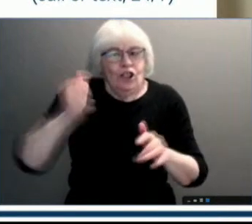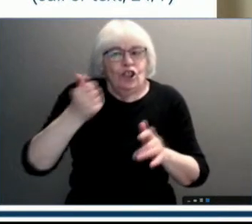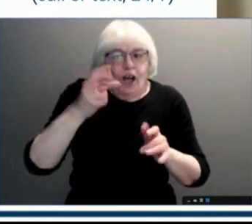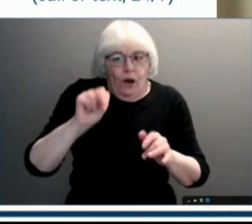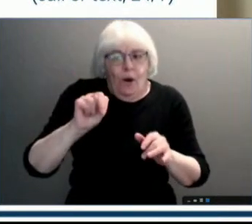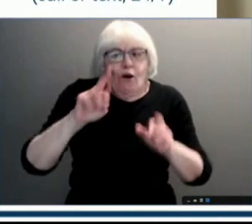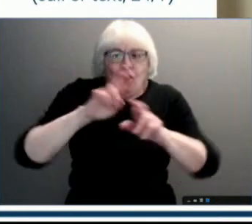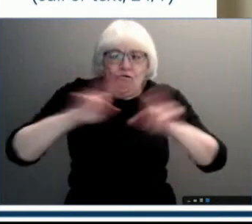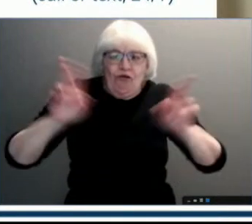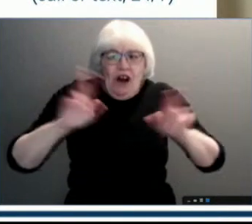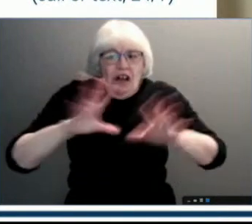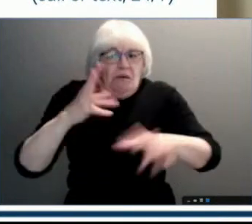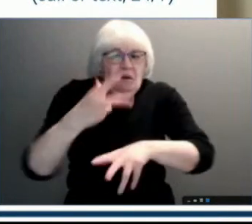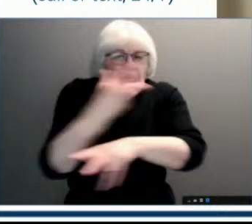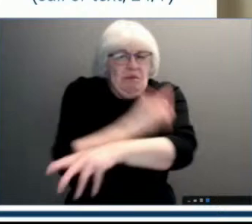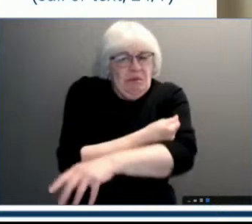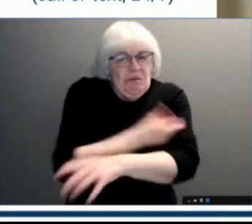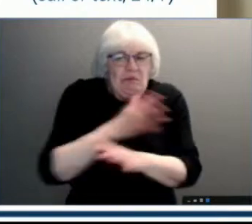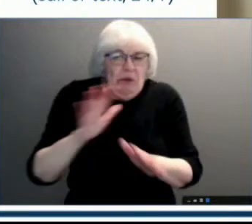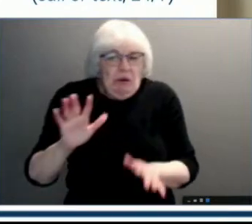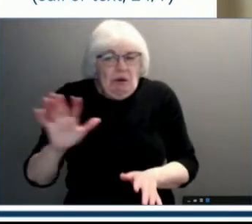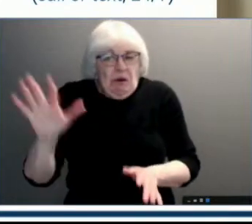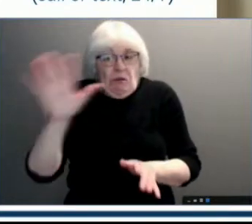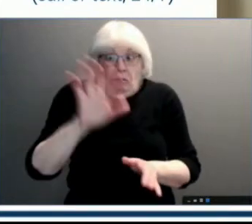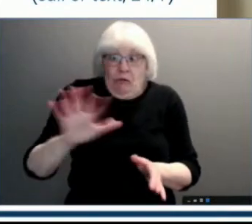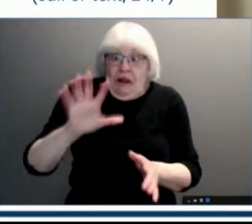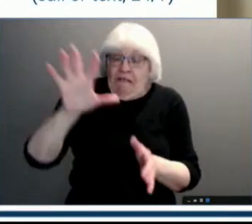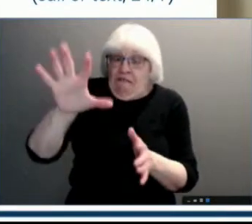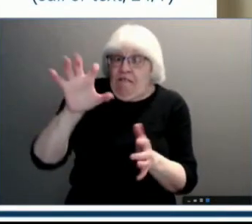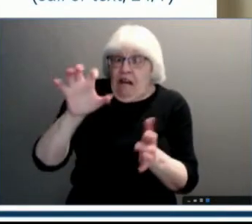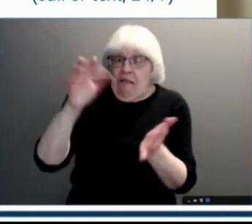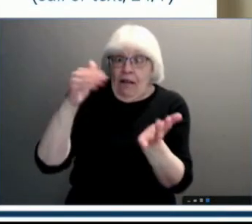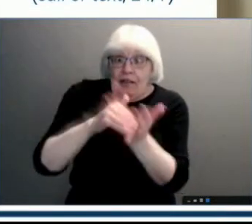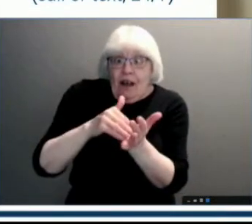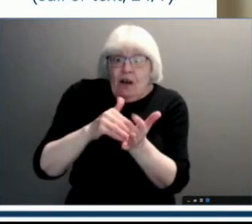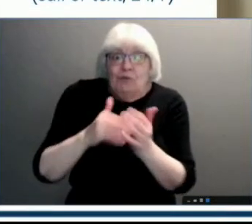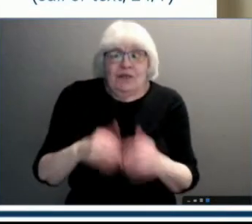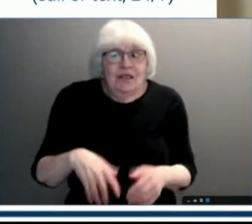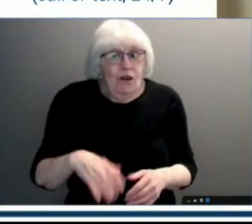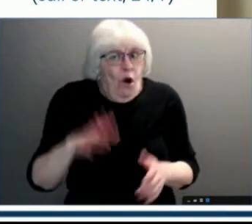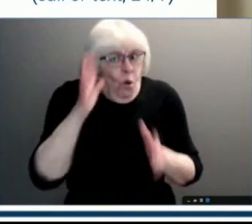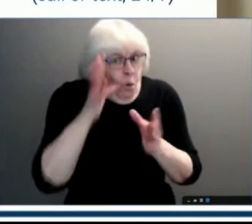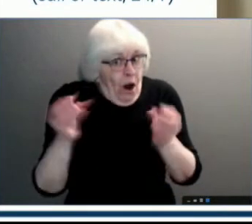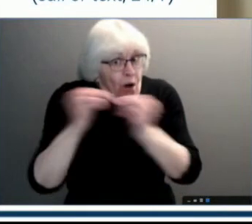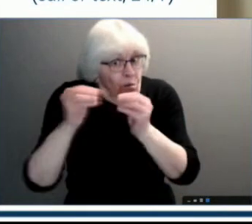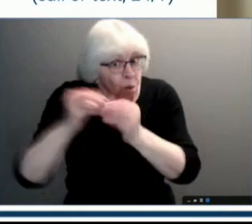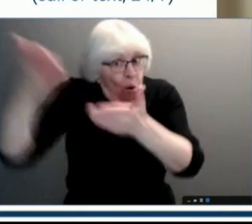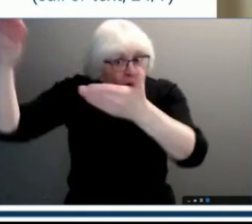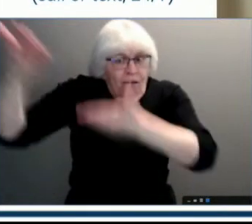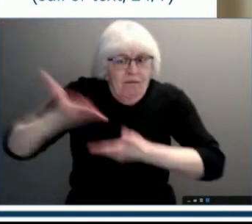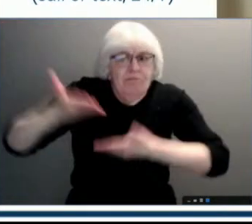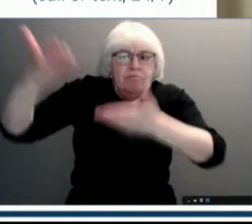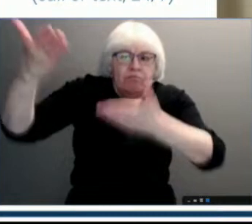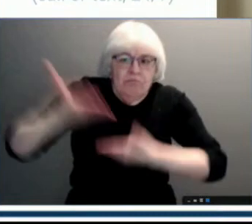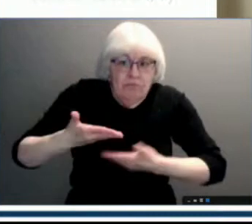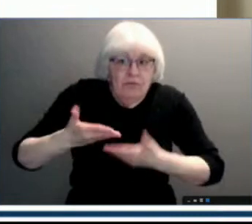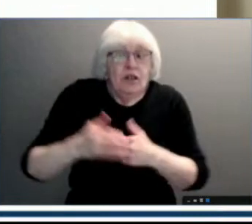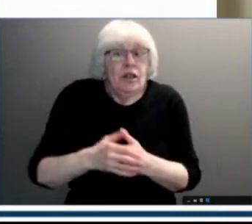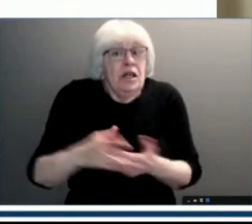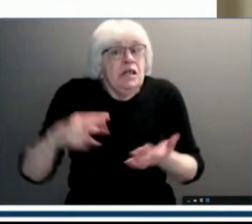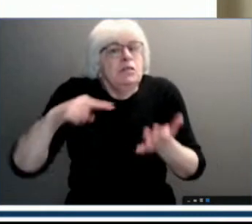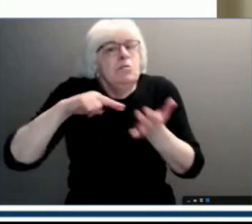little bit more than 500,000. So with the supply now available, we will open up a